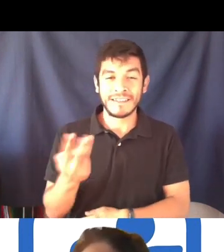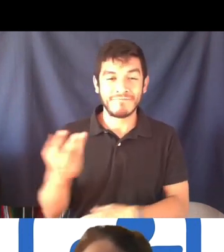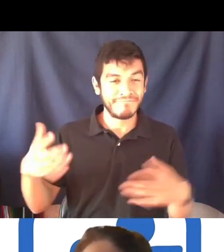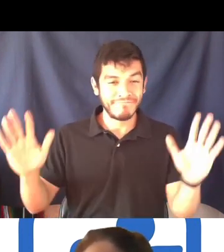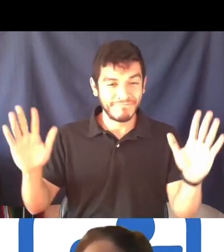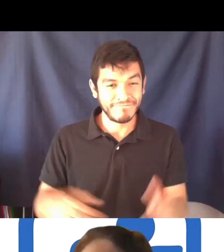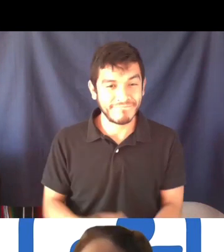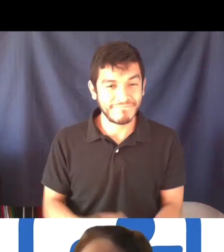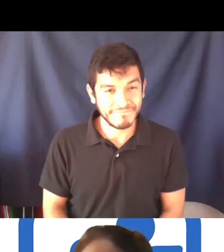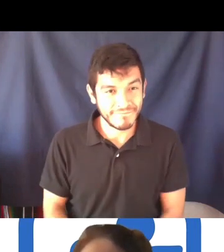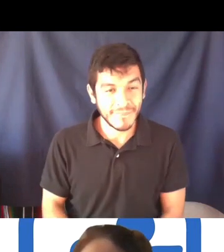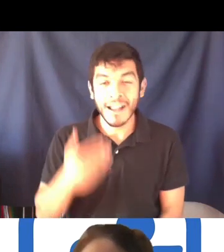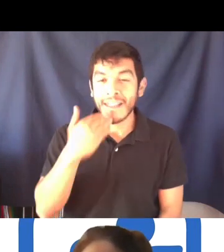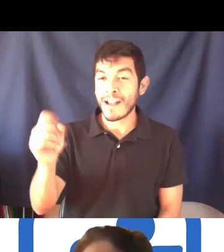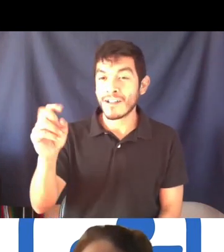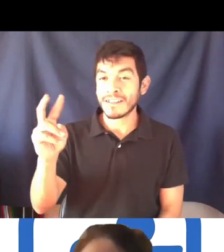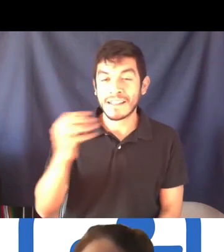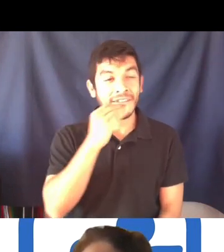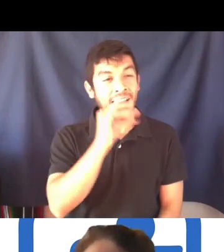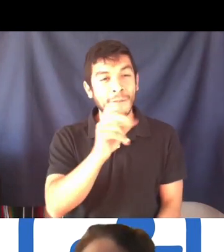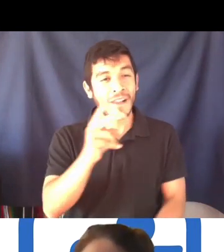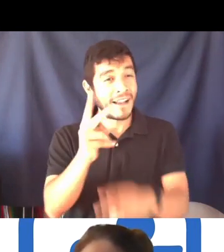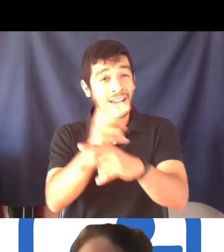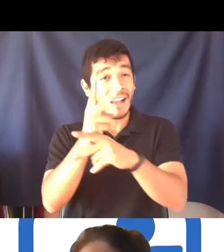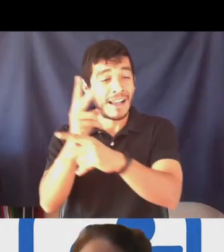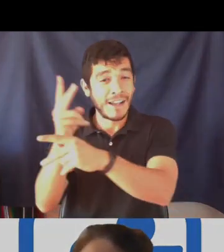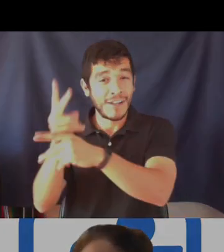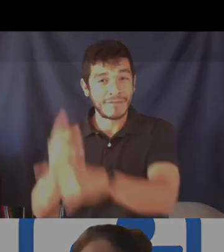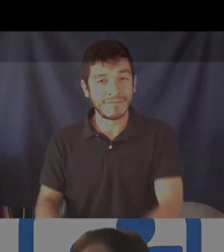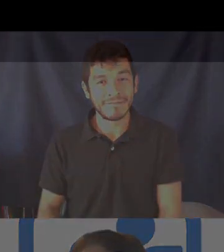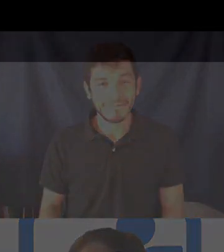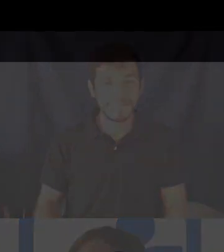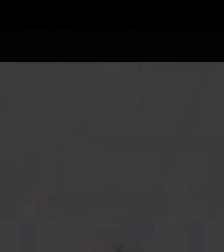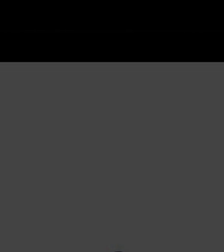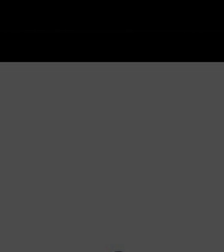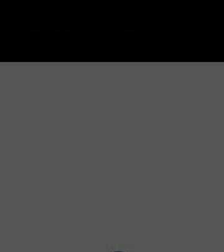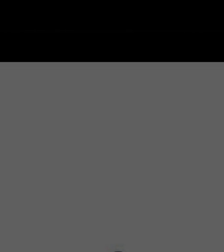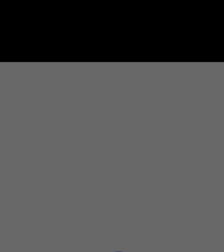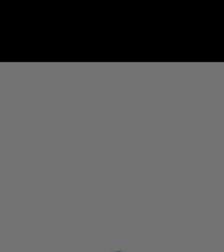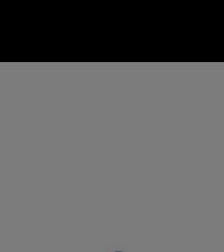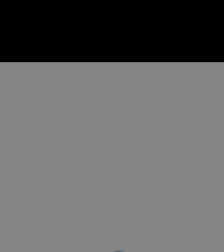Thanks, Steve. Thanks, Mike. Take care, everybody. Thank you. Thank you.